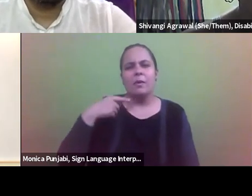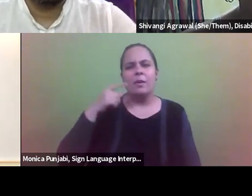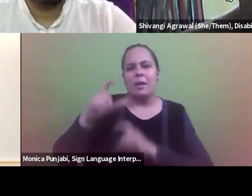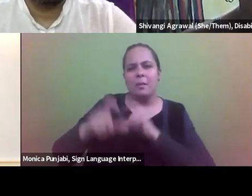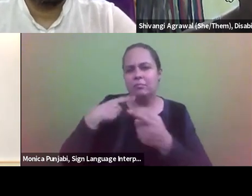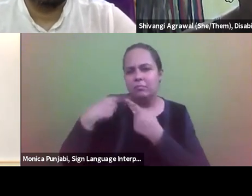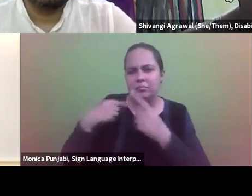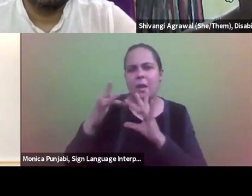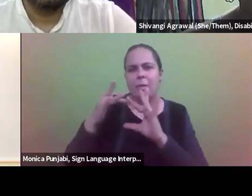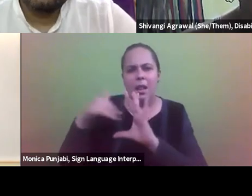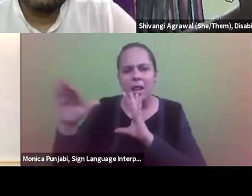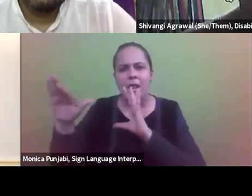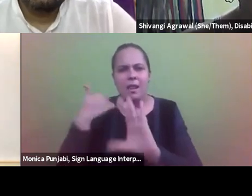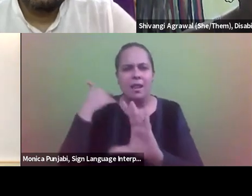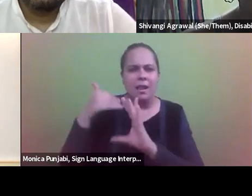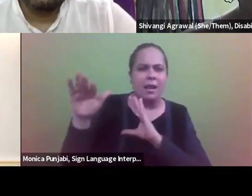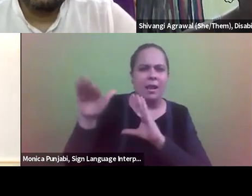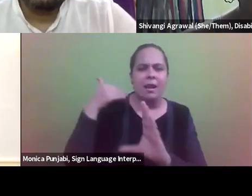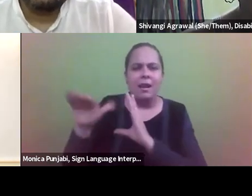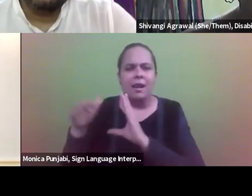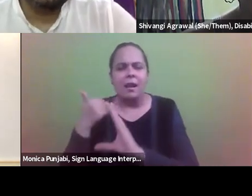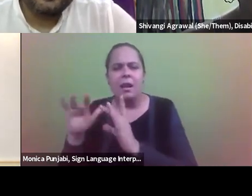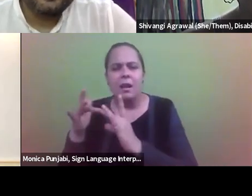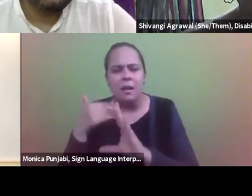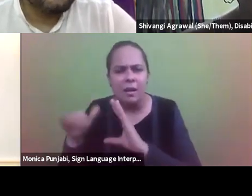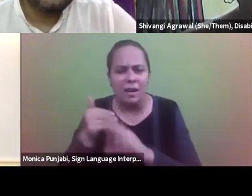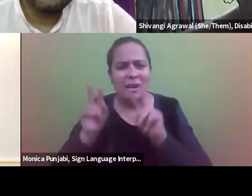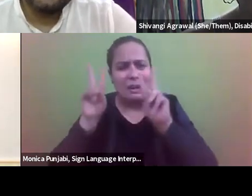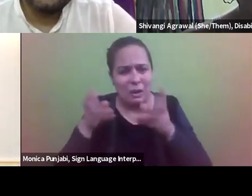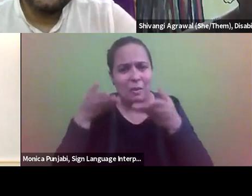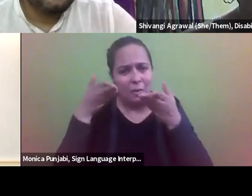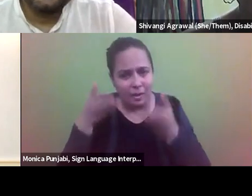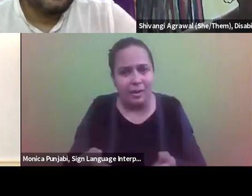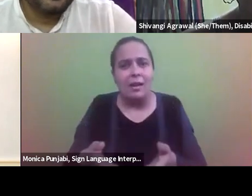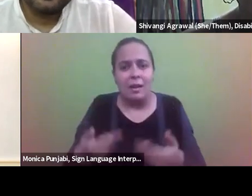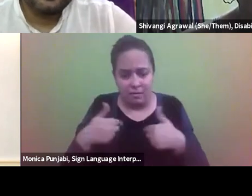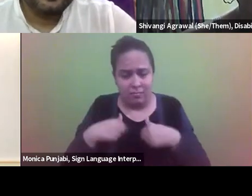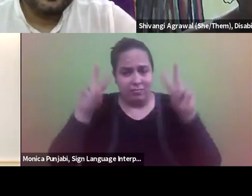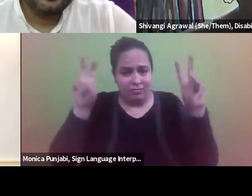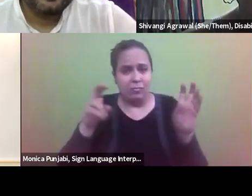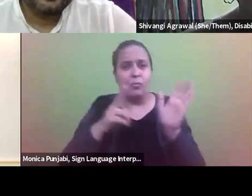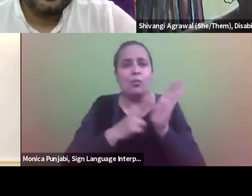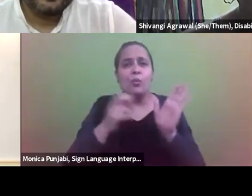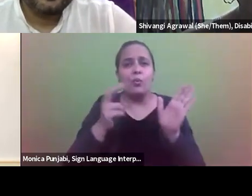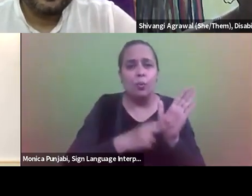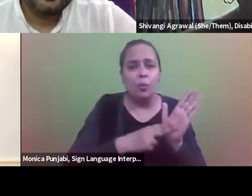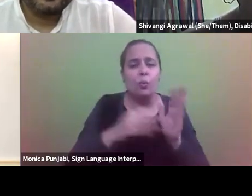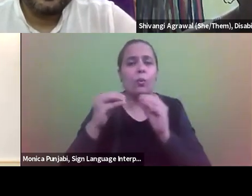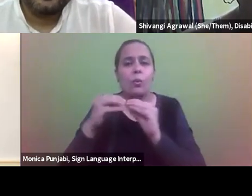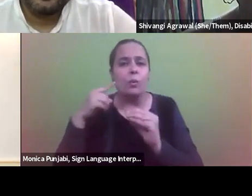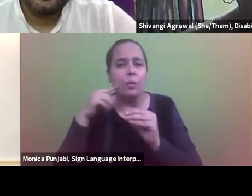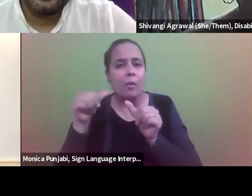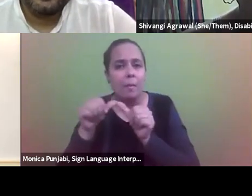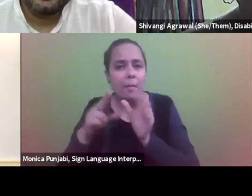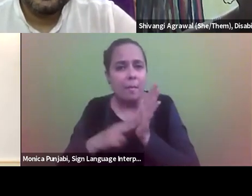of me really standing up for myself and saying, but I do identify as non-binary. They were like, yeah, but you are very